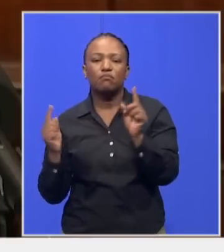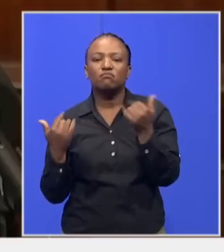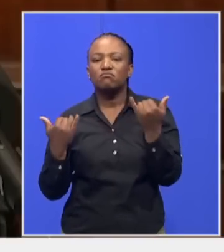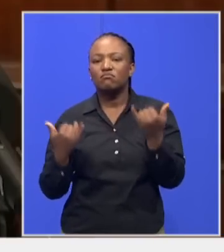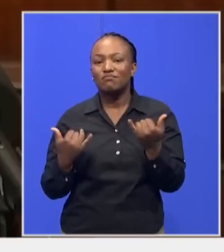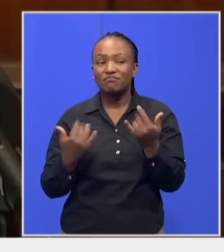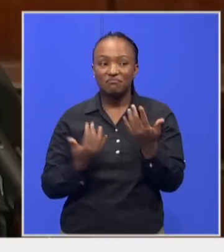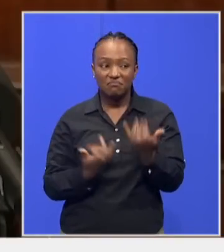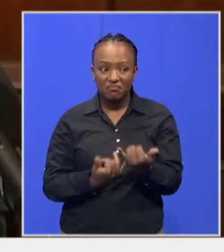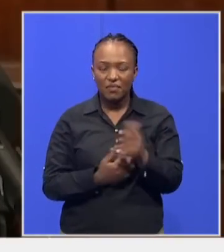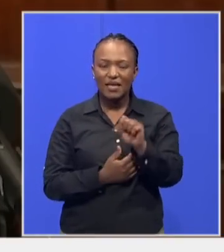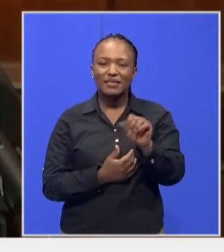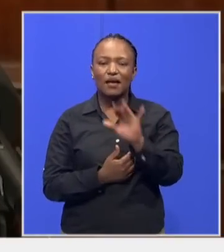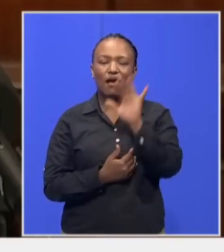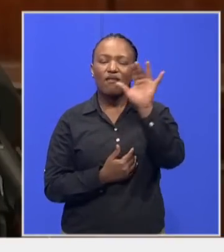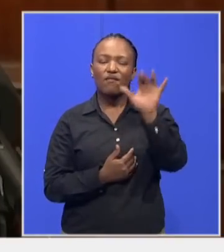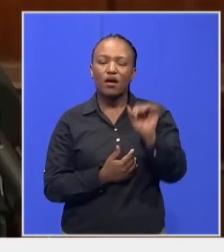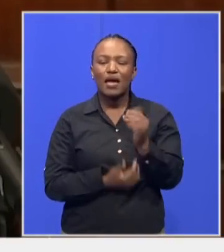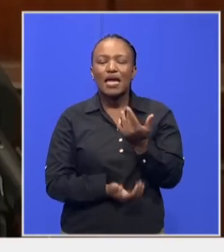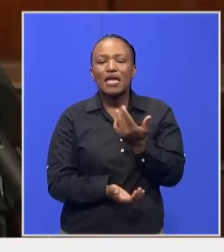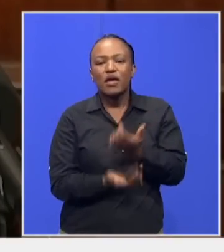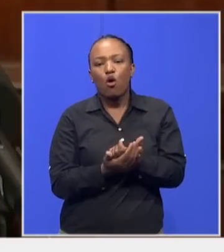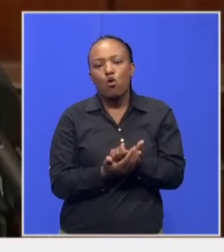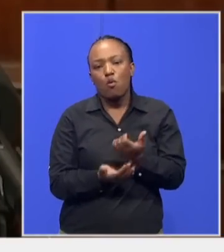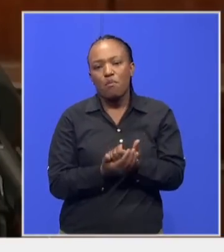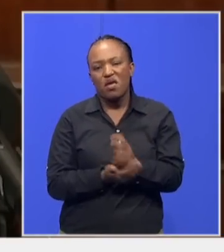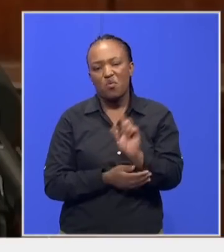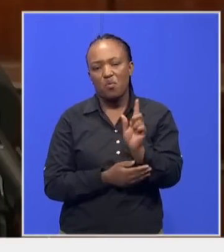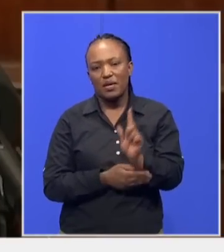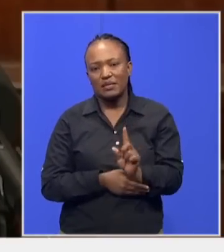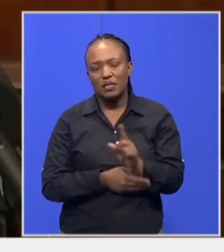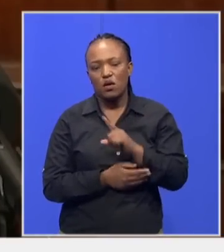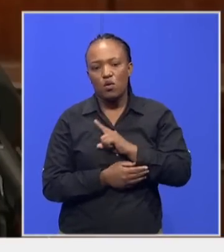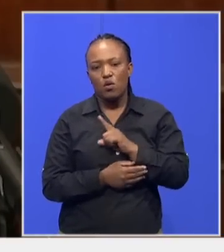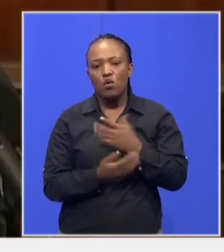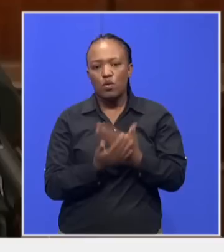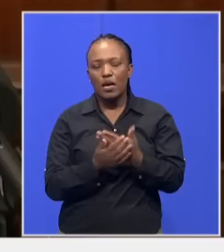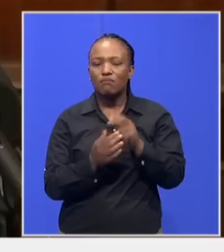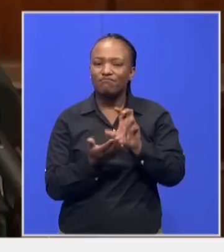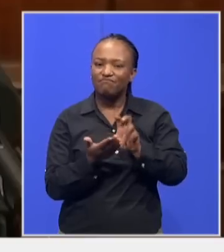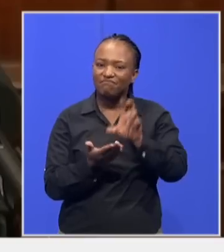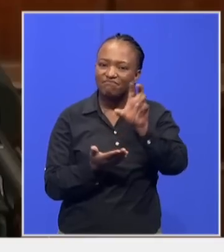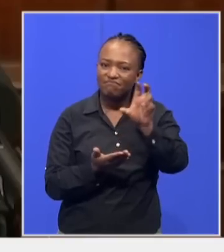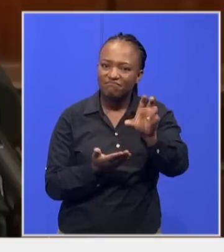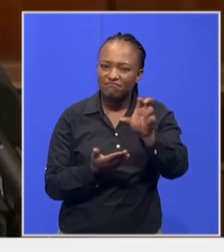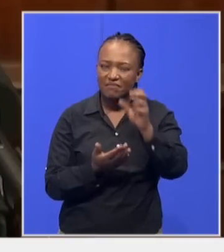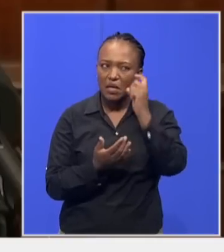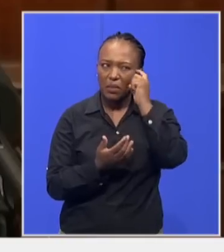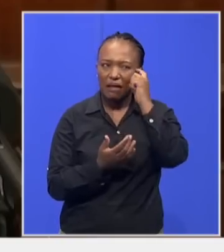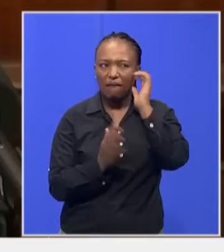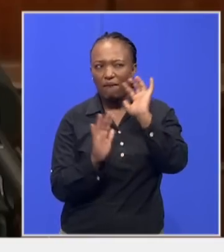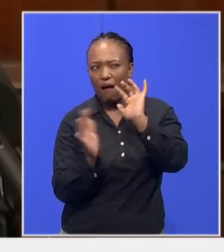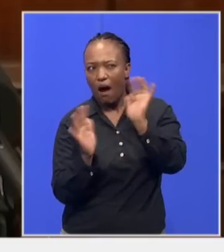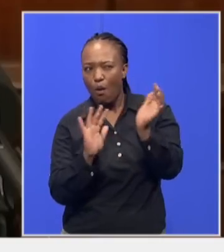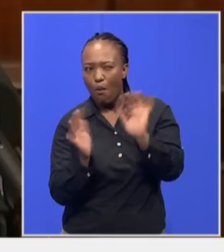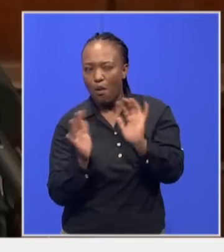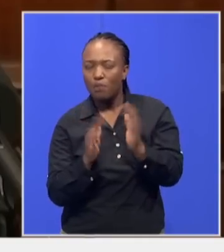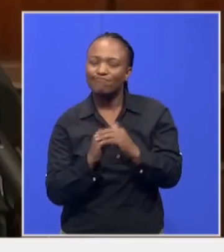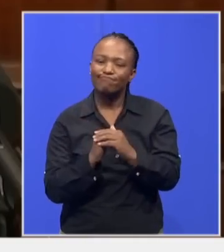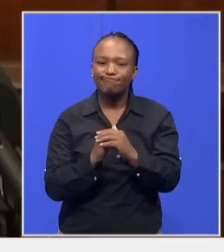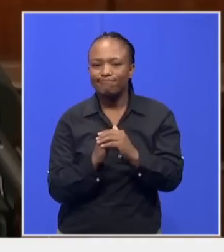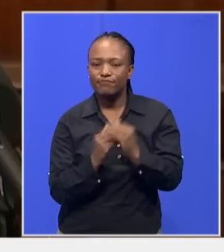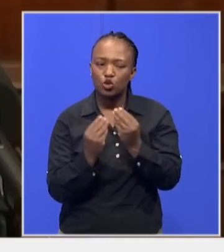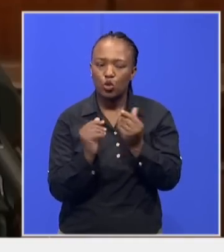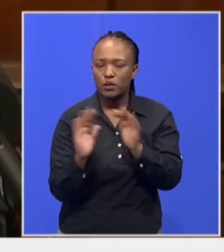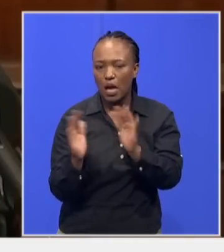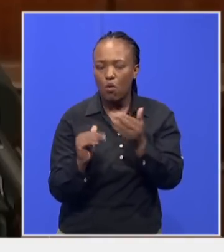South African economy as a result of our failure to make that investment? And then rethink of how you can solution the best